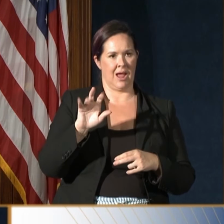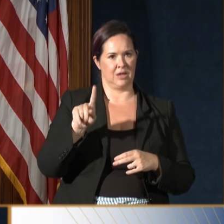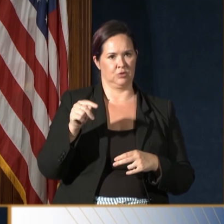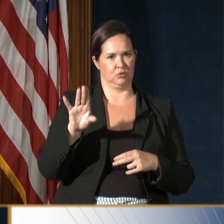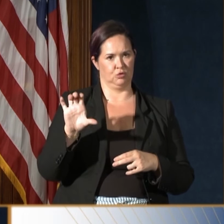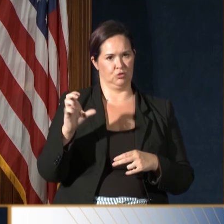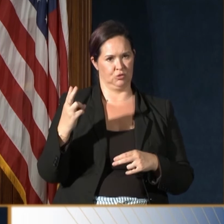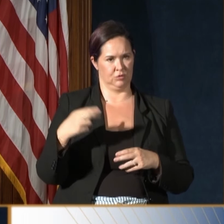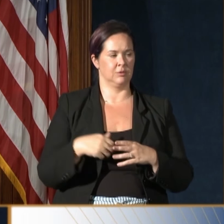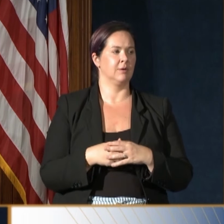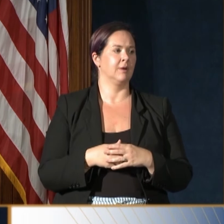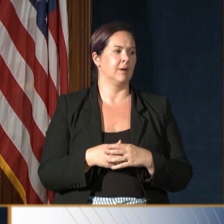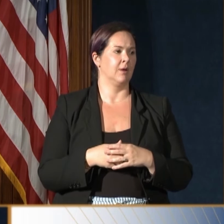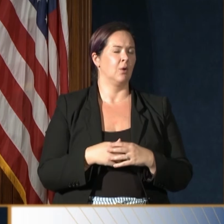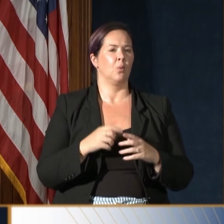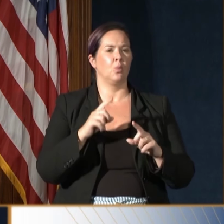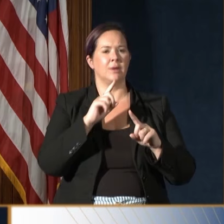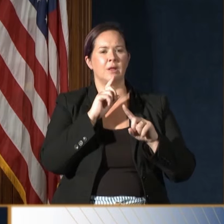which